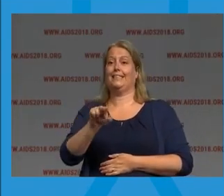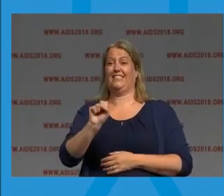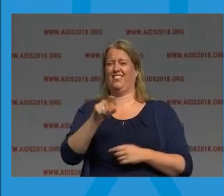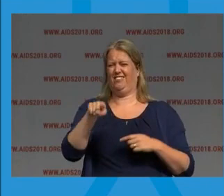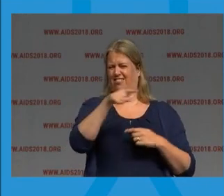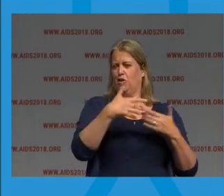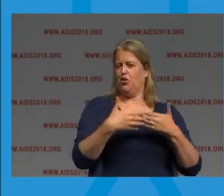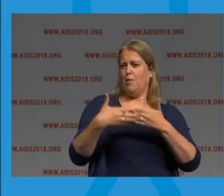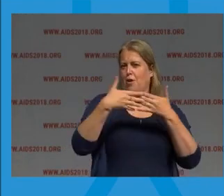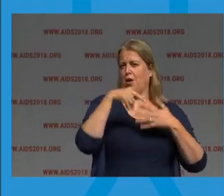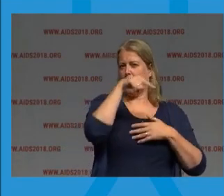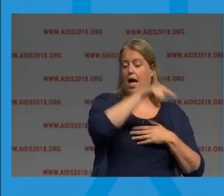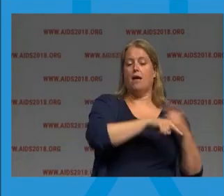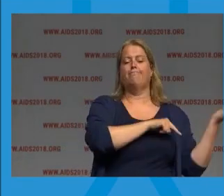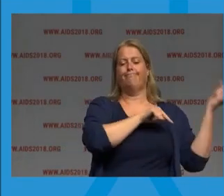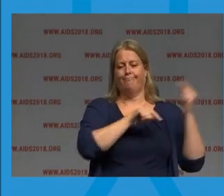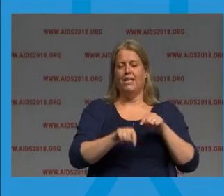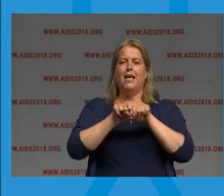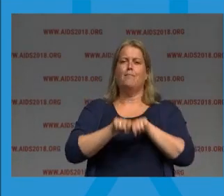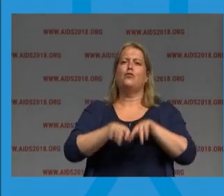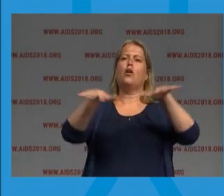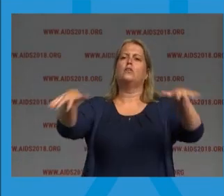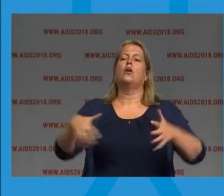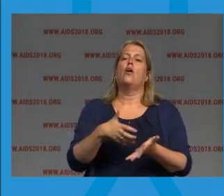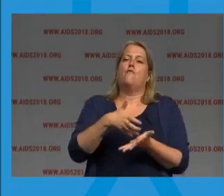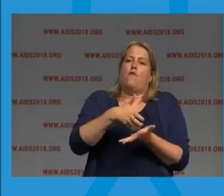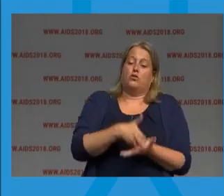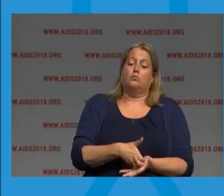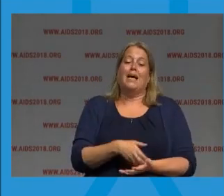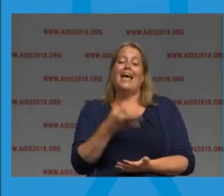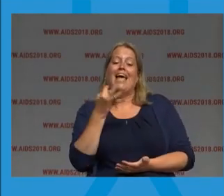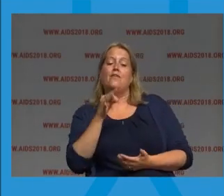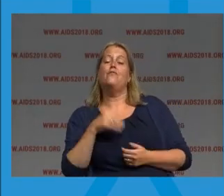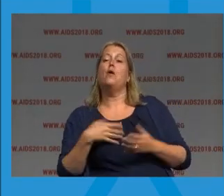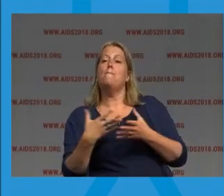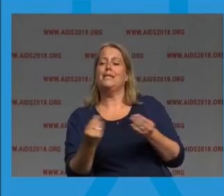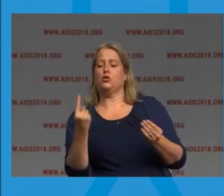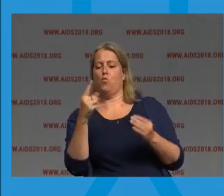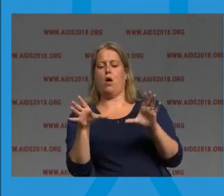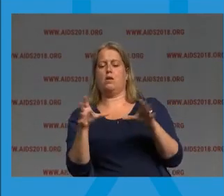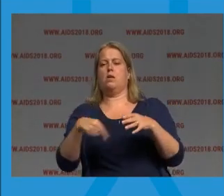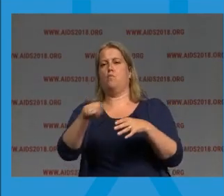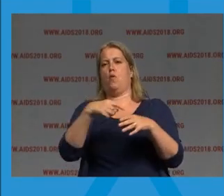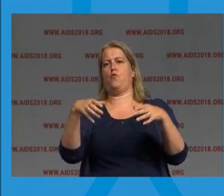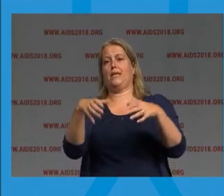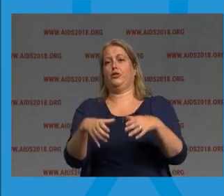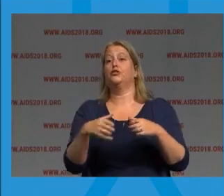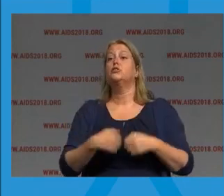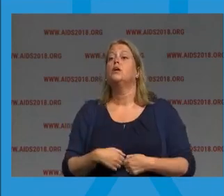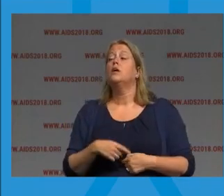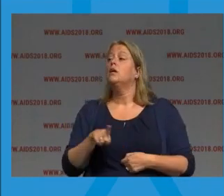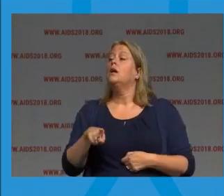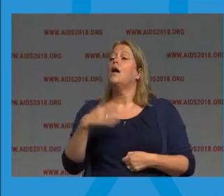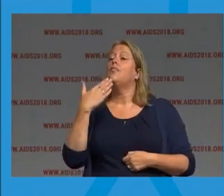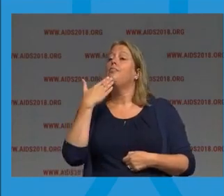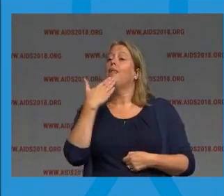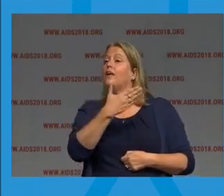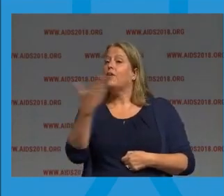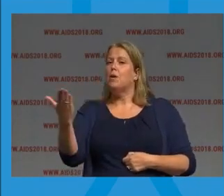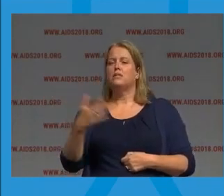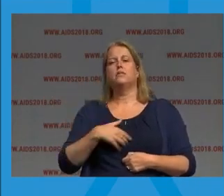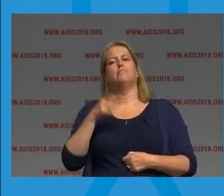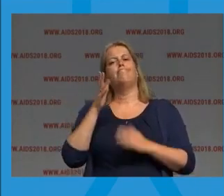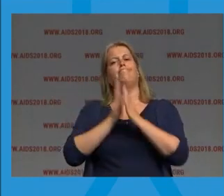about the epidemiology and vulnerability of missing and indigenous populations. Thank you very much for your welcome. I look forward to speaking to you again